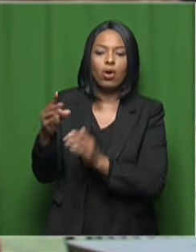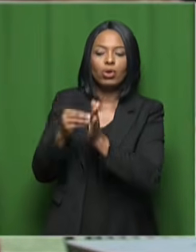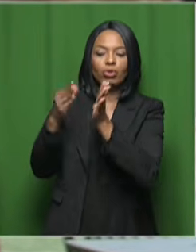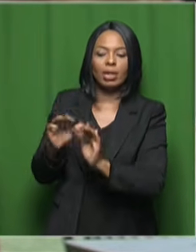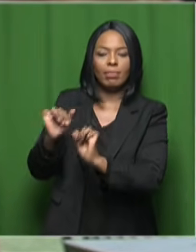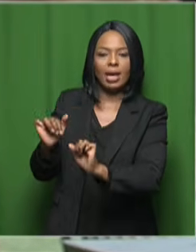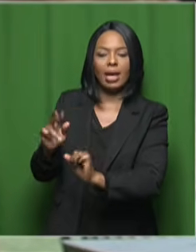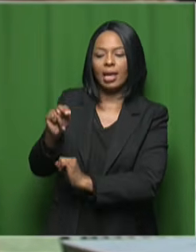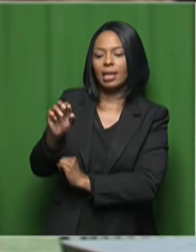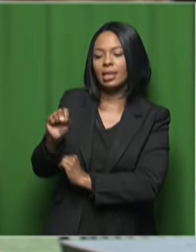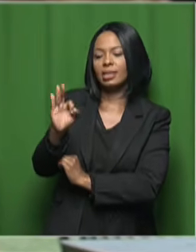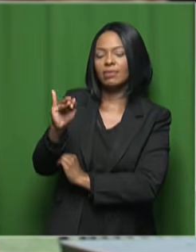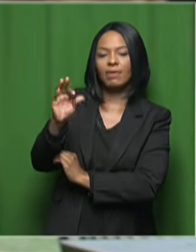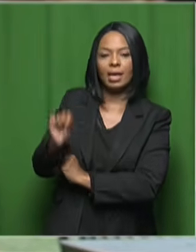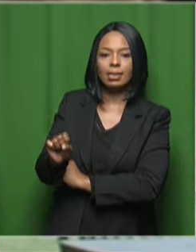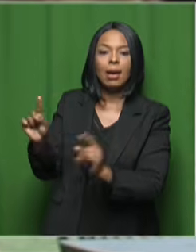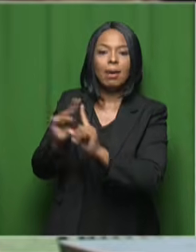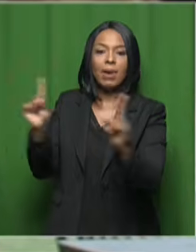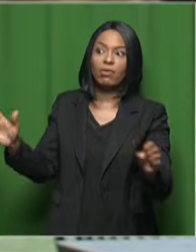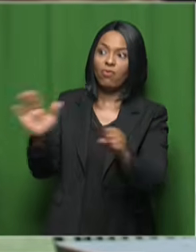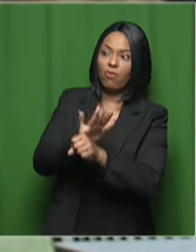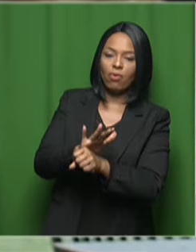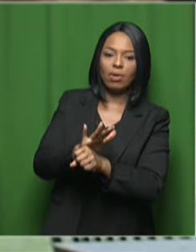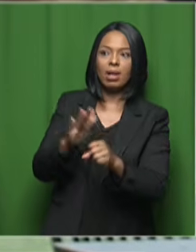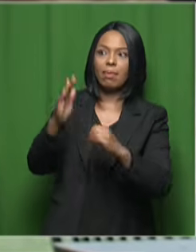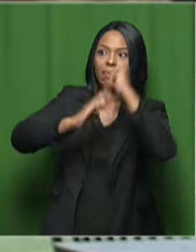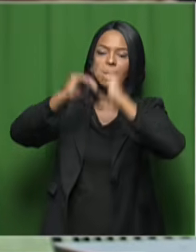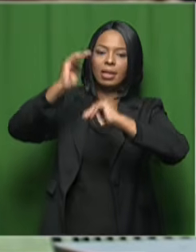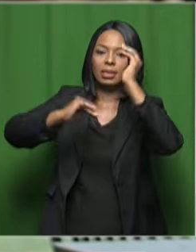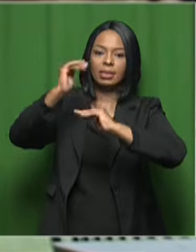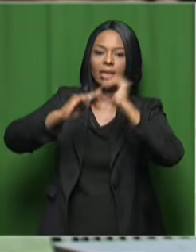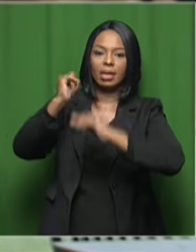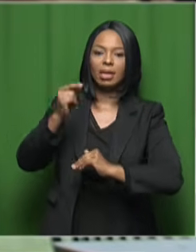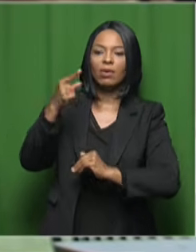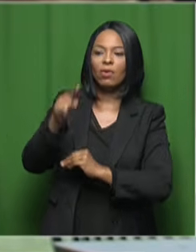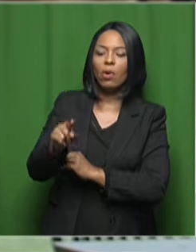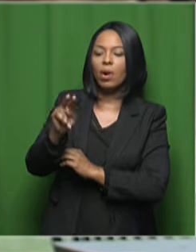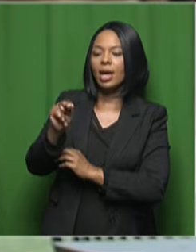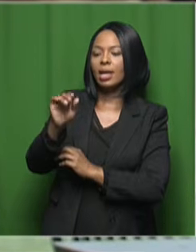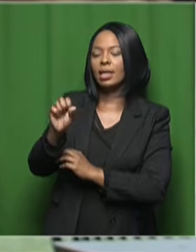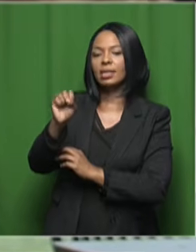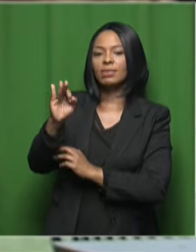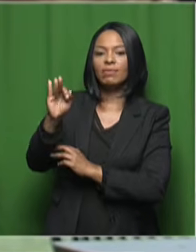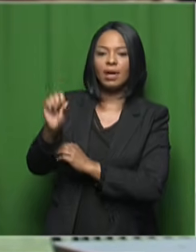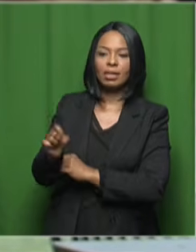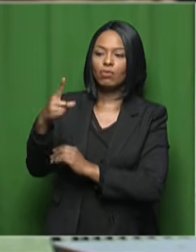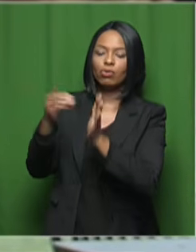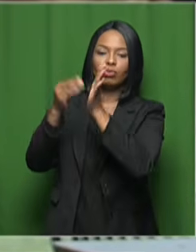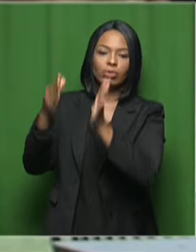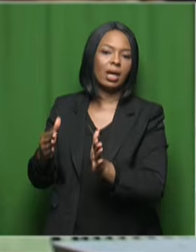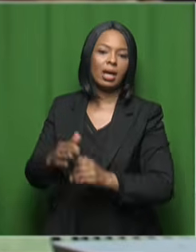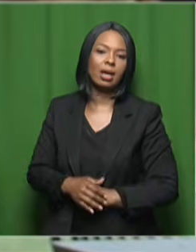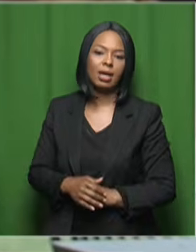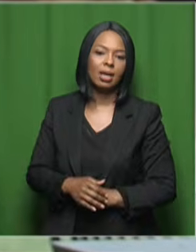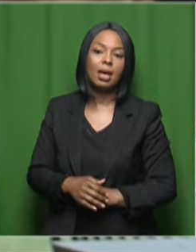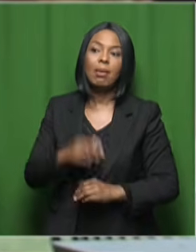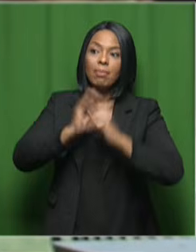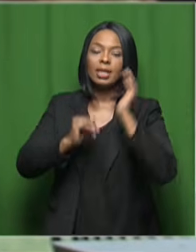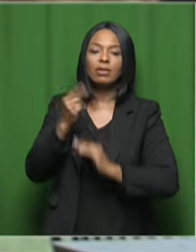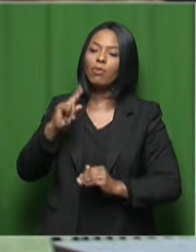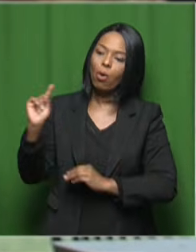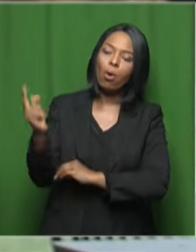have the entire building for NSFAS students. These buildings are not built for NSFAS students. They are built for all